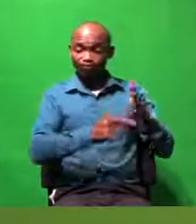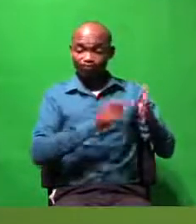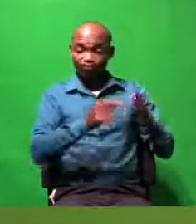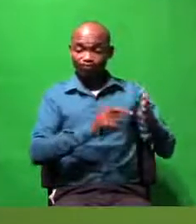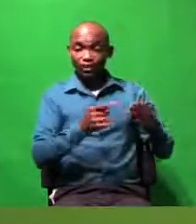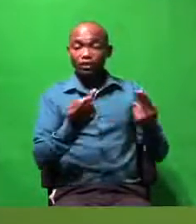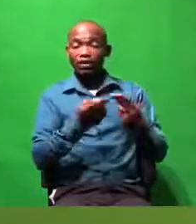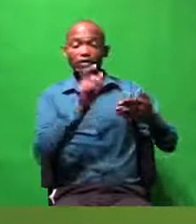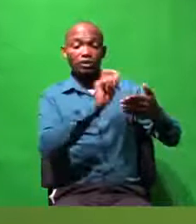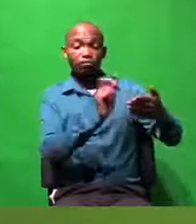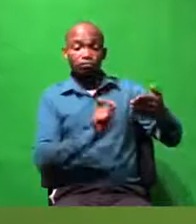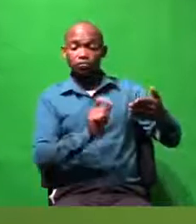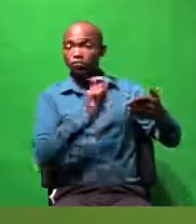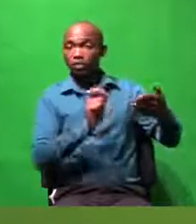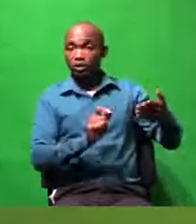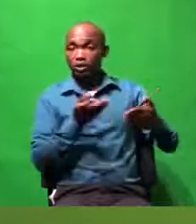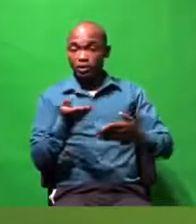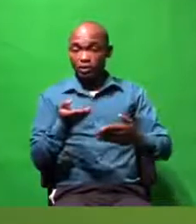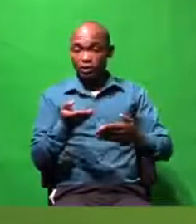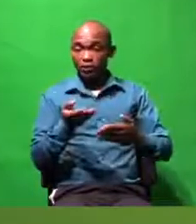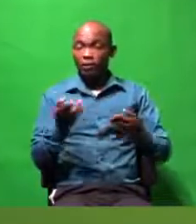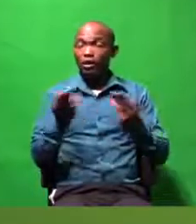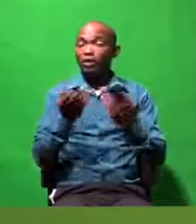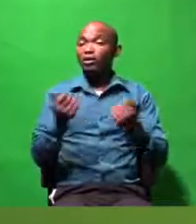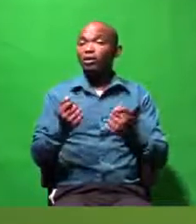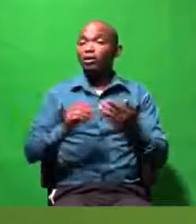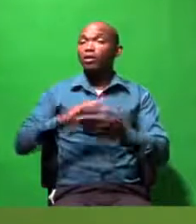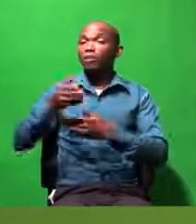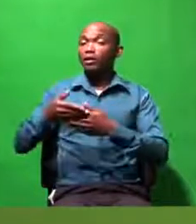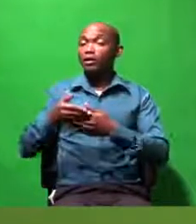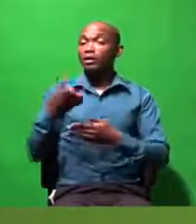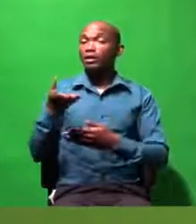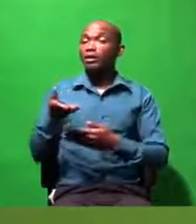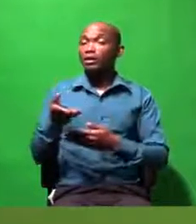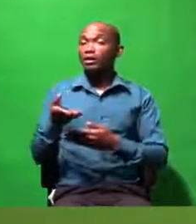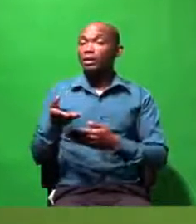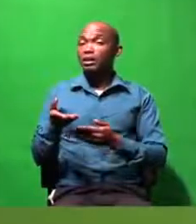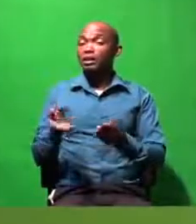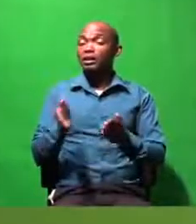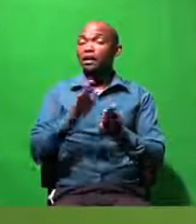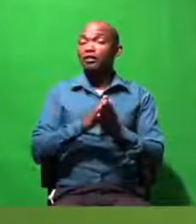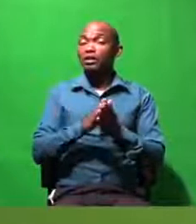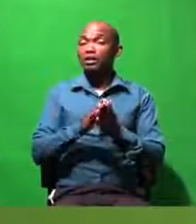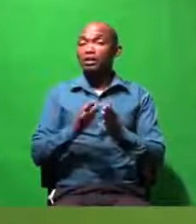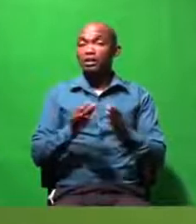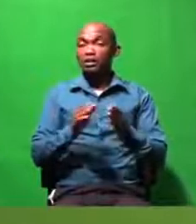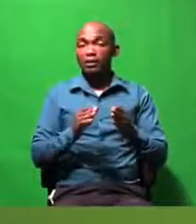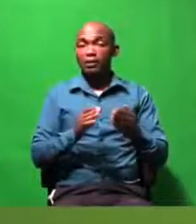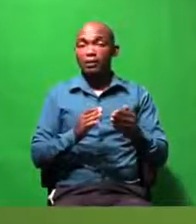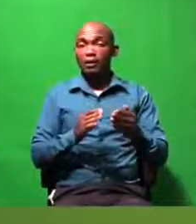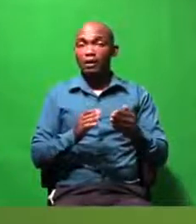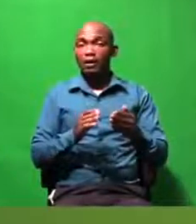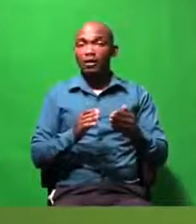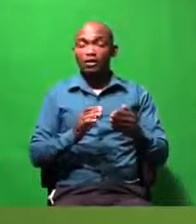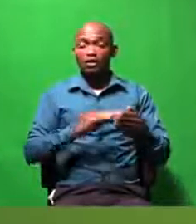to this page. If there is book, you can open to other page is not good. So this can be covered in a single direction. So if